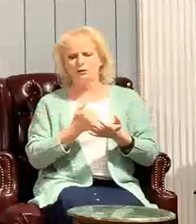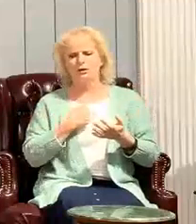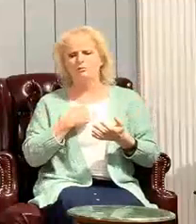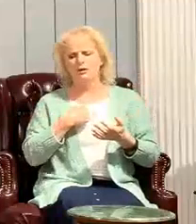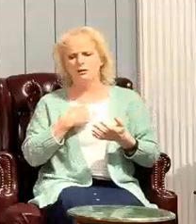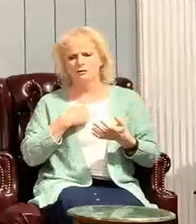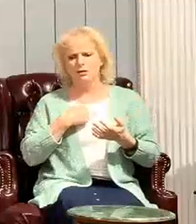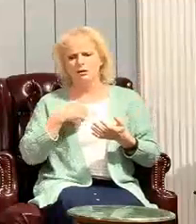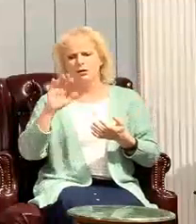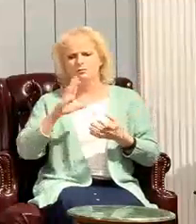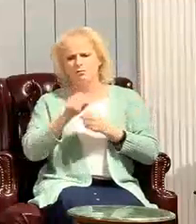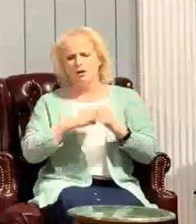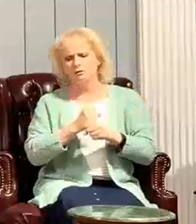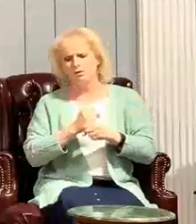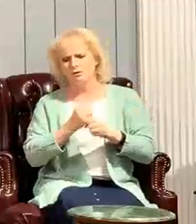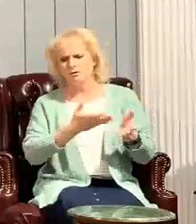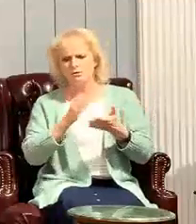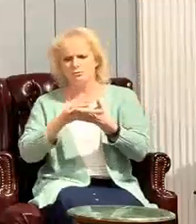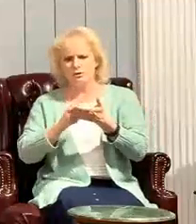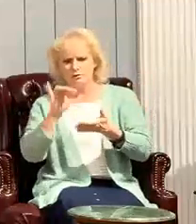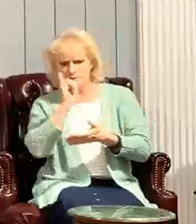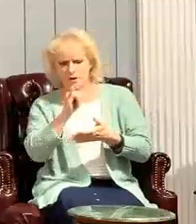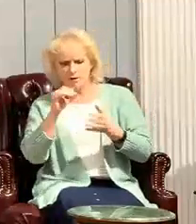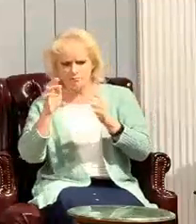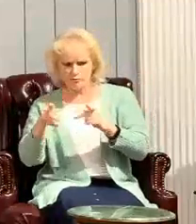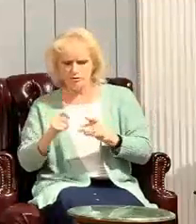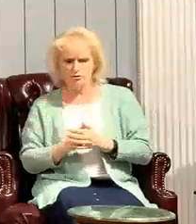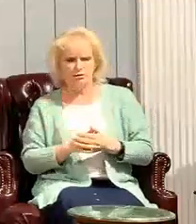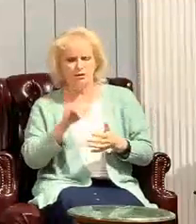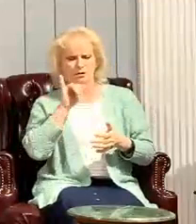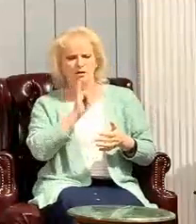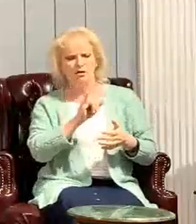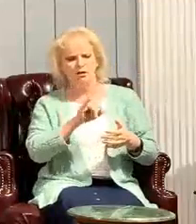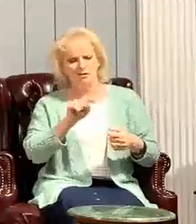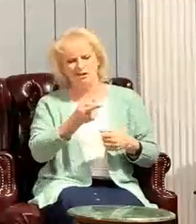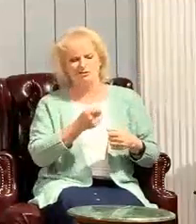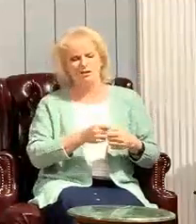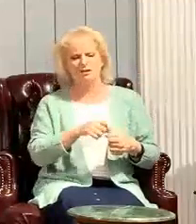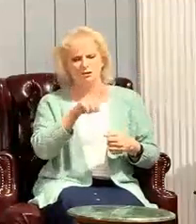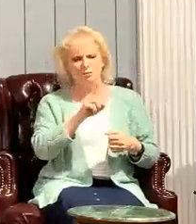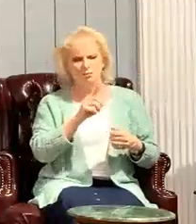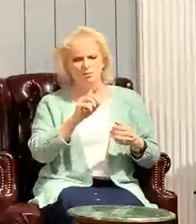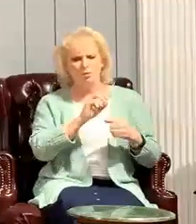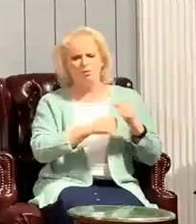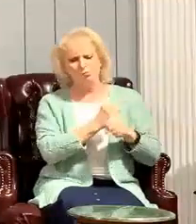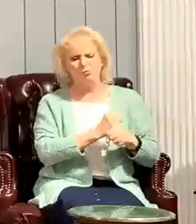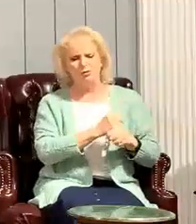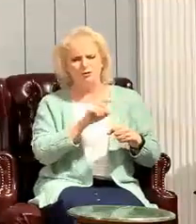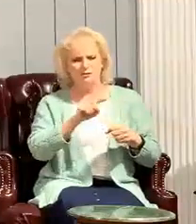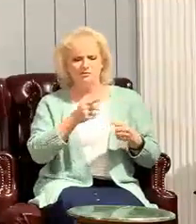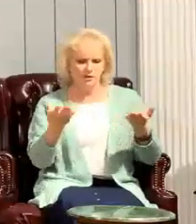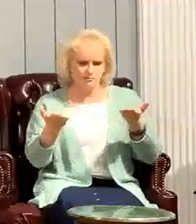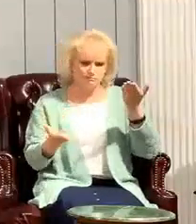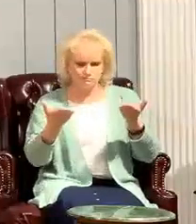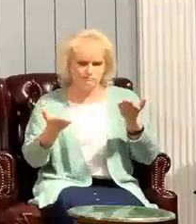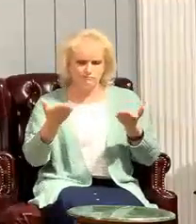to forgive you. Or that offense, that's a 1-year offense, and I'll forgive you in a year. Something you're not supposed to do that. God